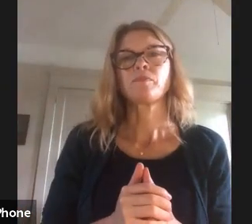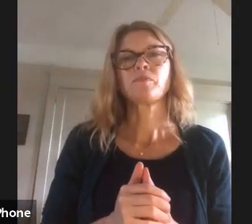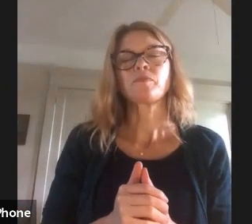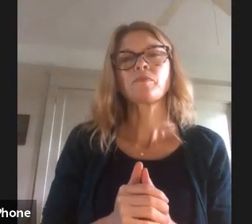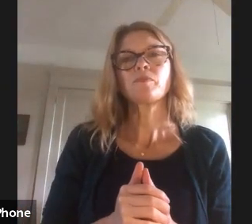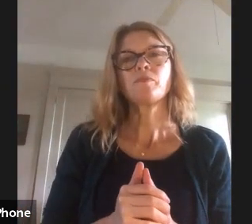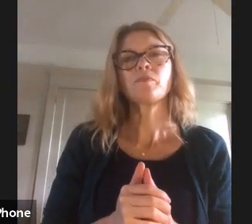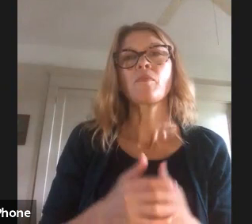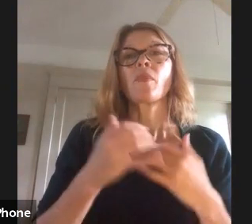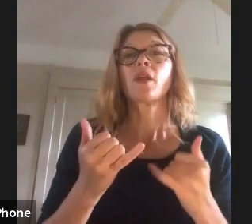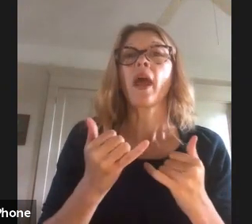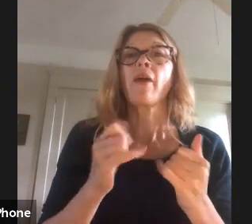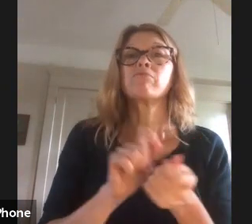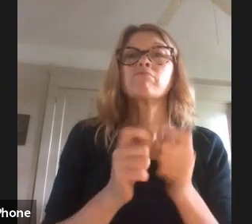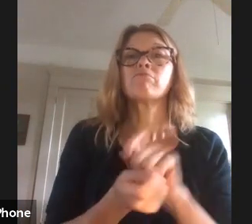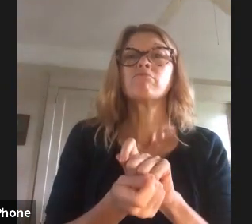Psalm 13.